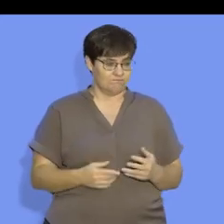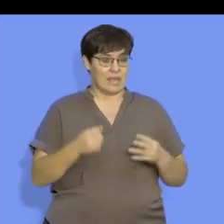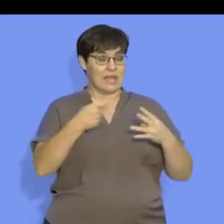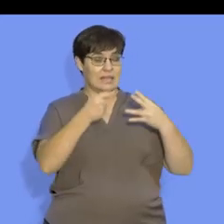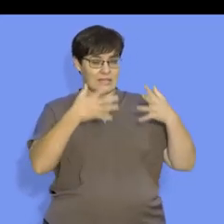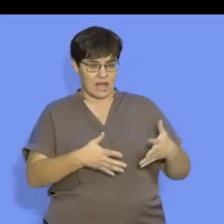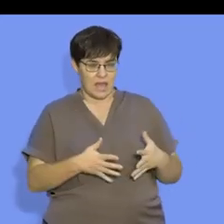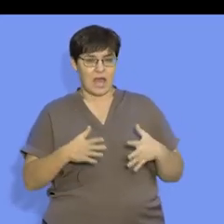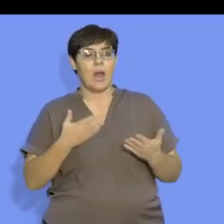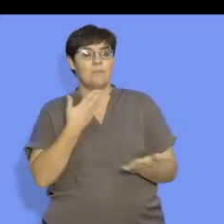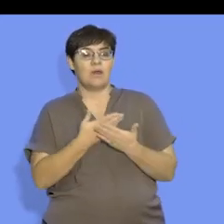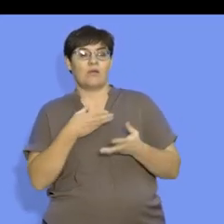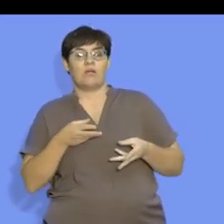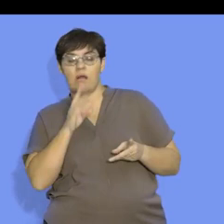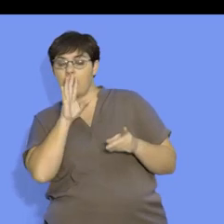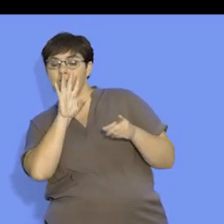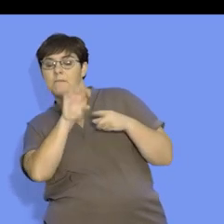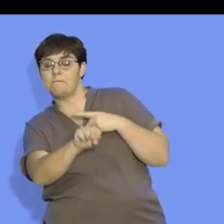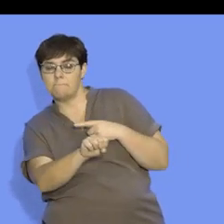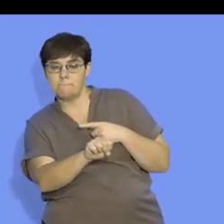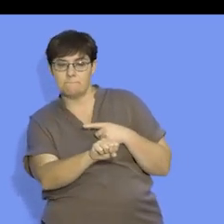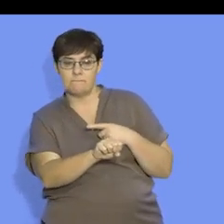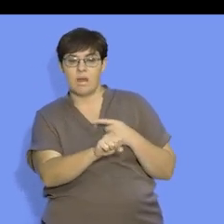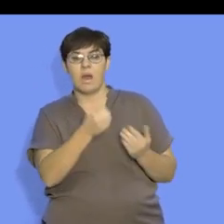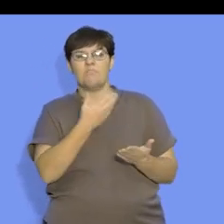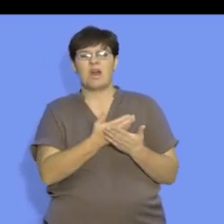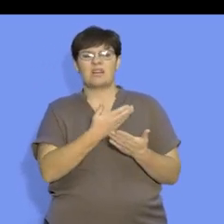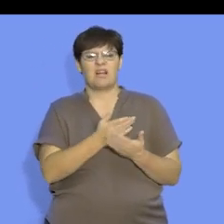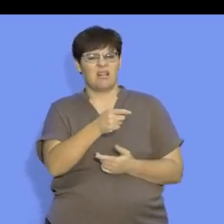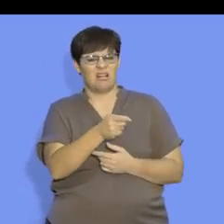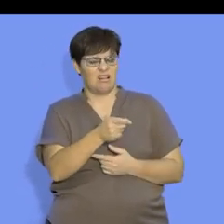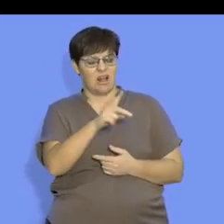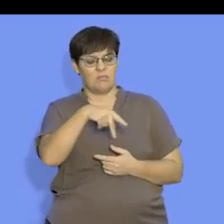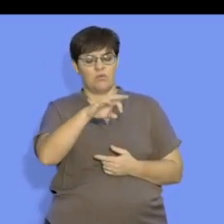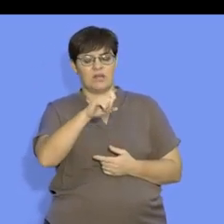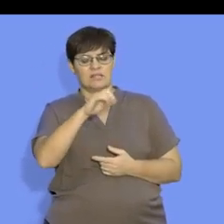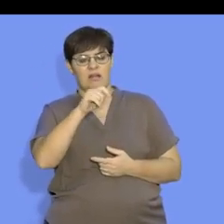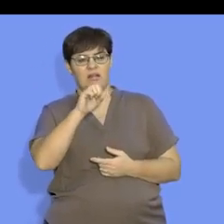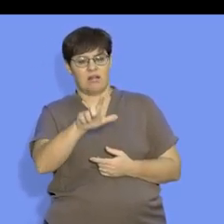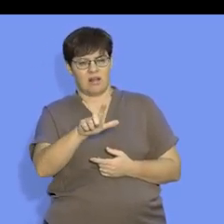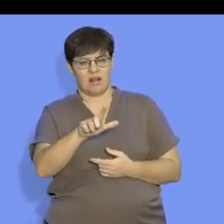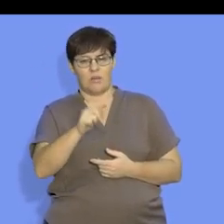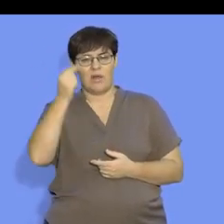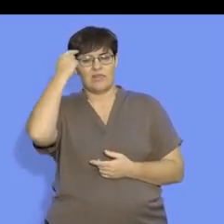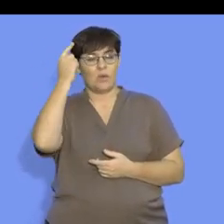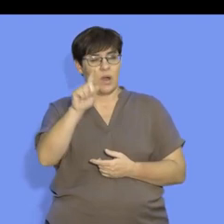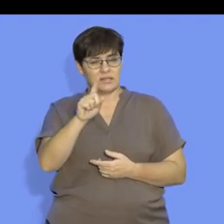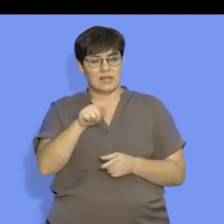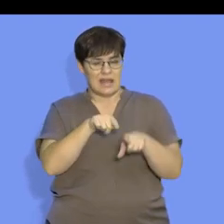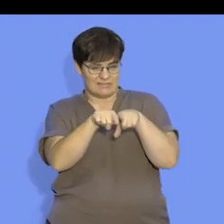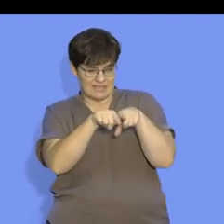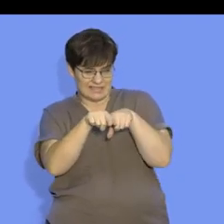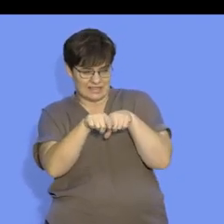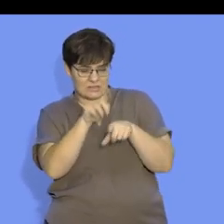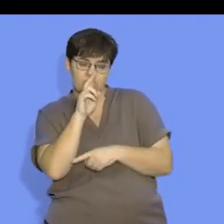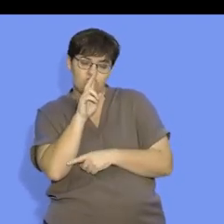so indicators, they provide a practical way. So the moment we say practical, in our science, we are thinking